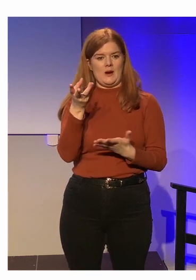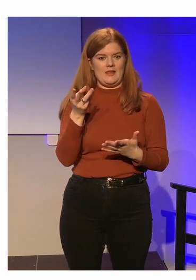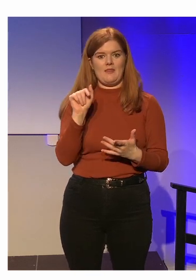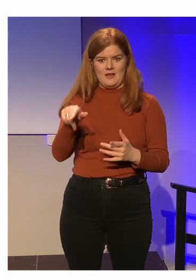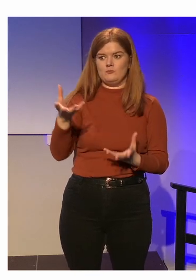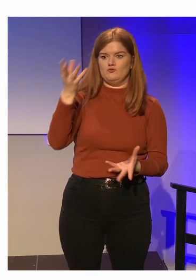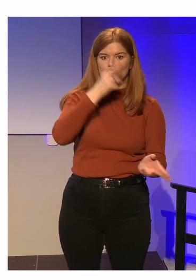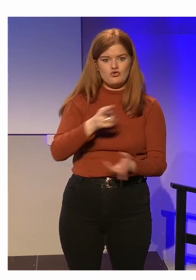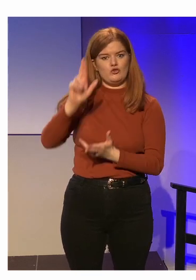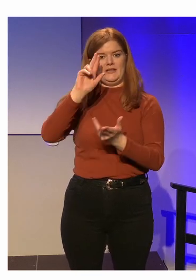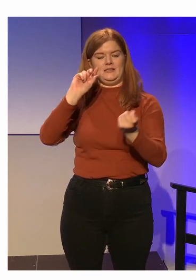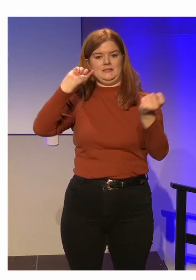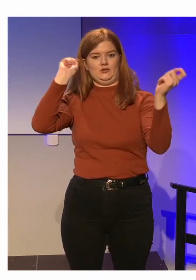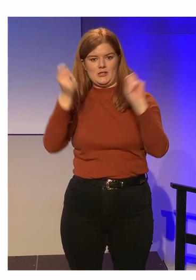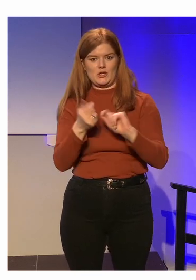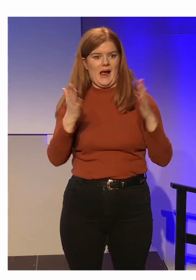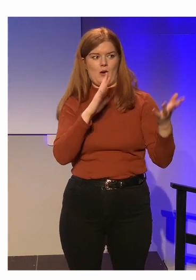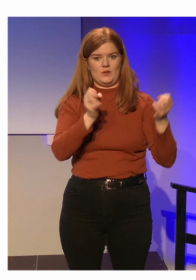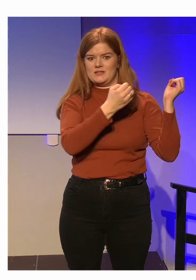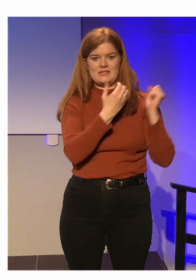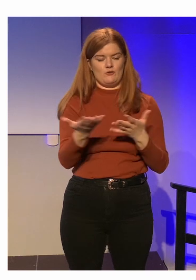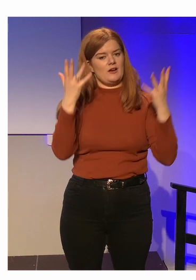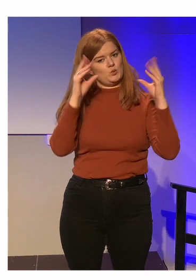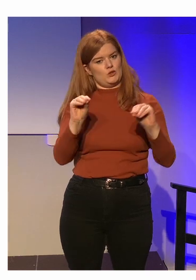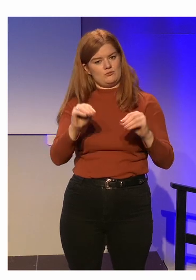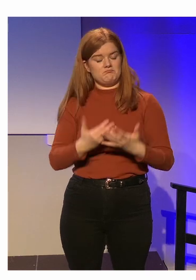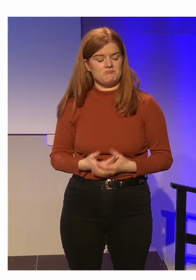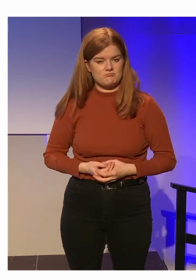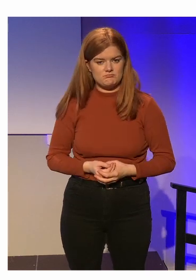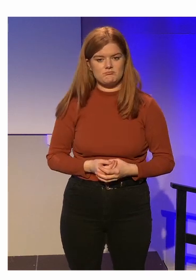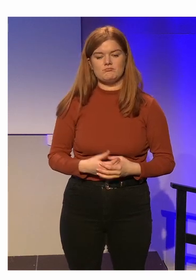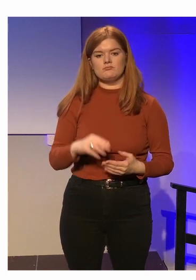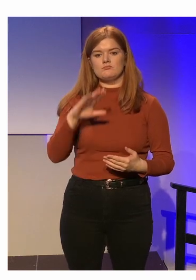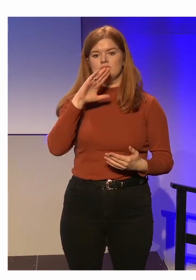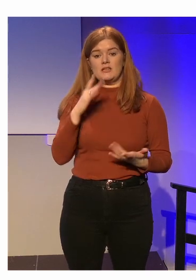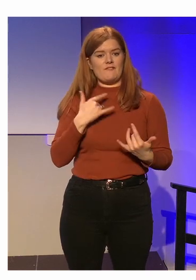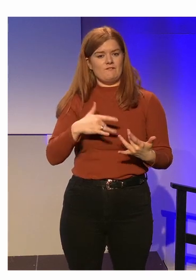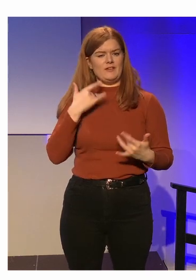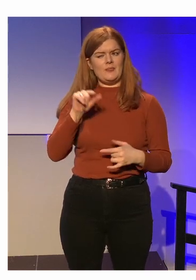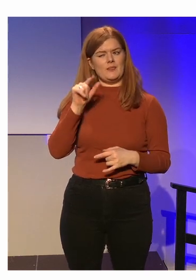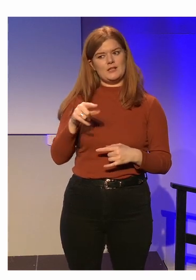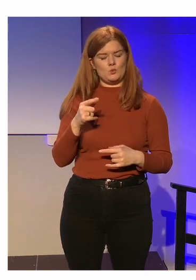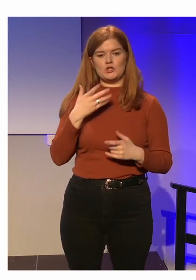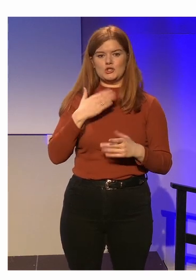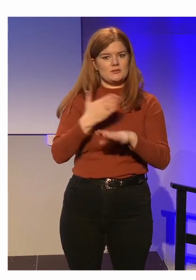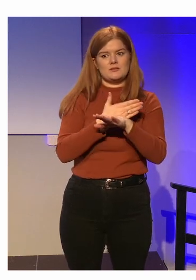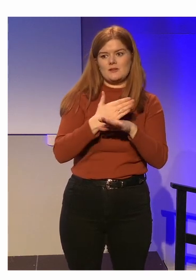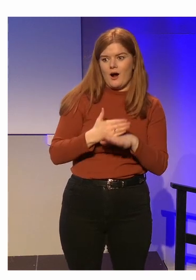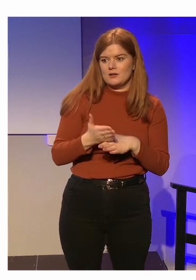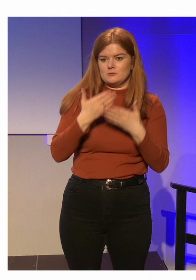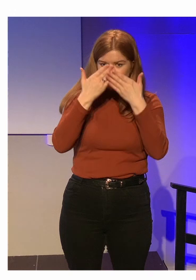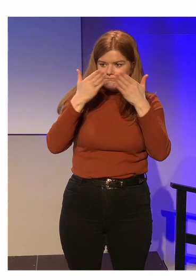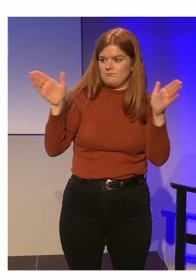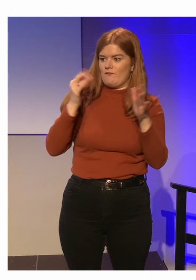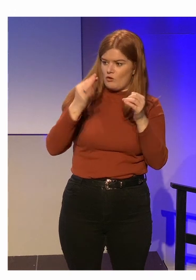they're redesigning the way they deliver education. And so I think that's going to only open it up for all of